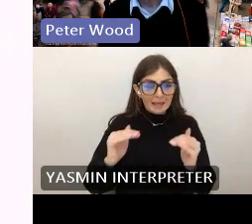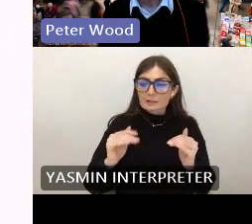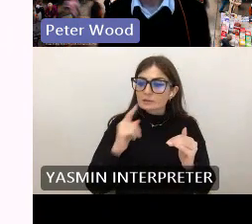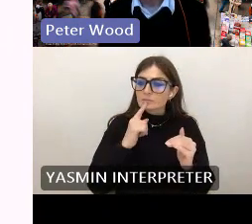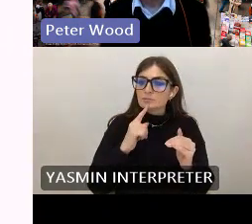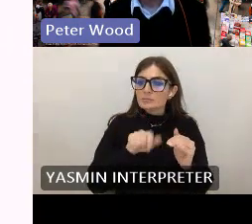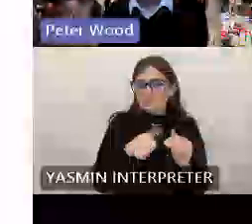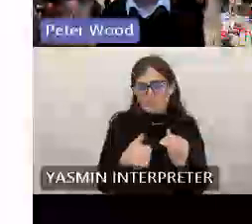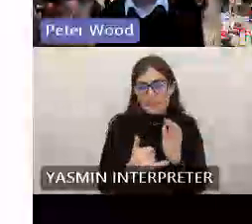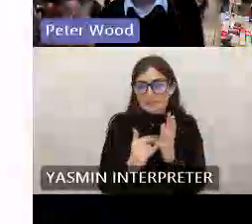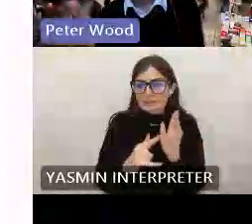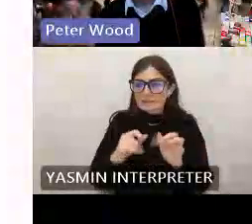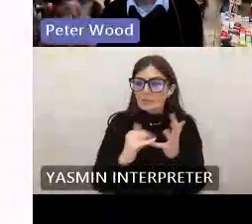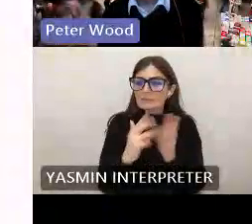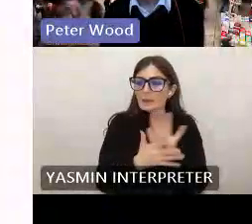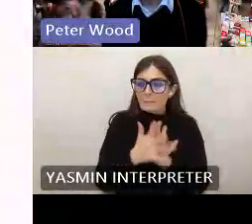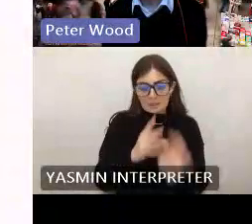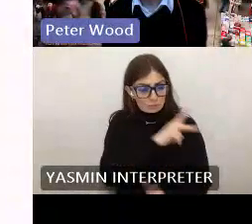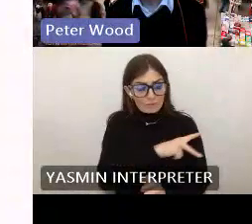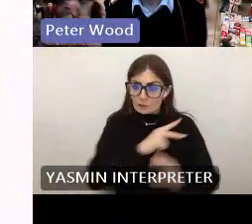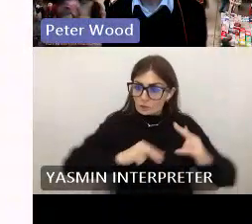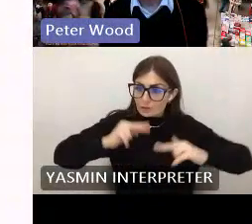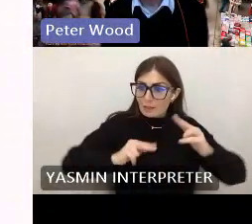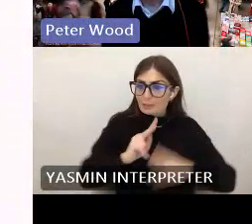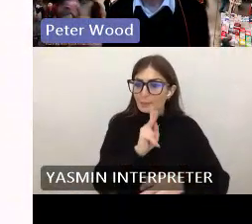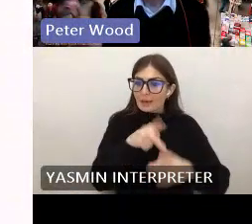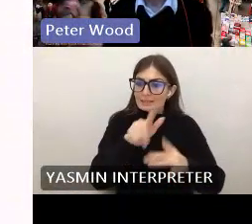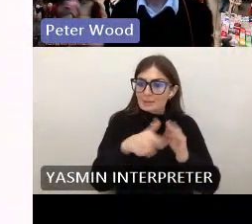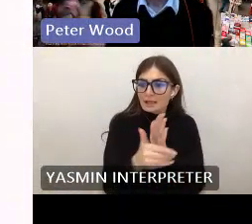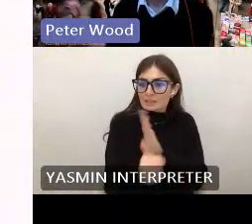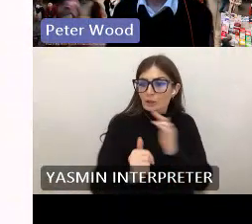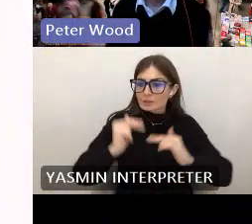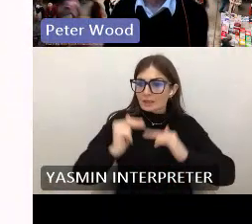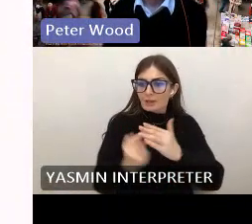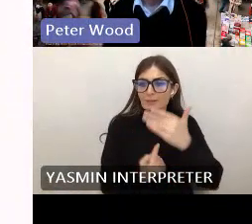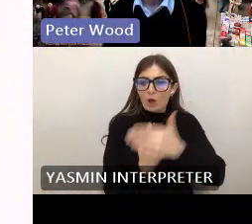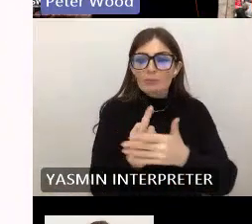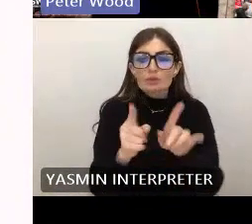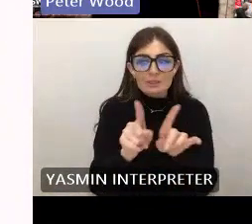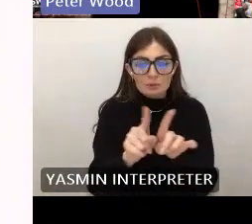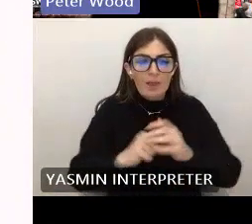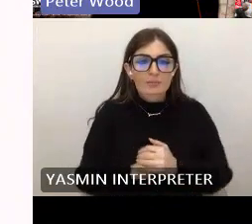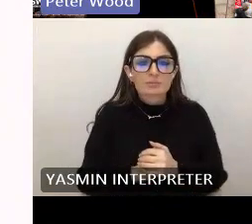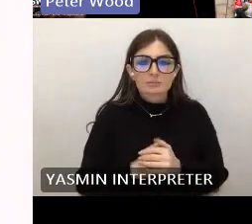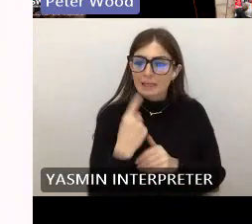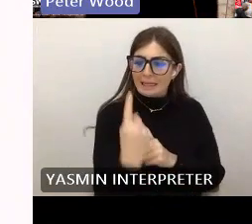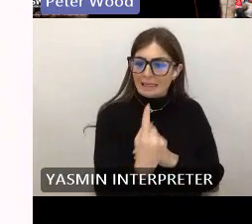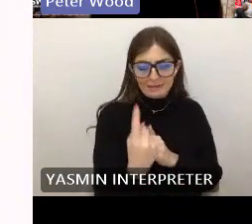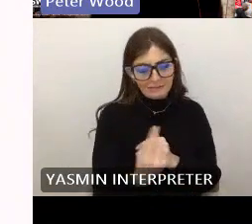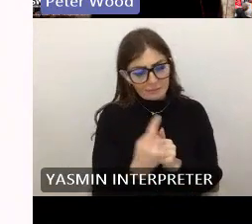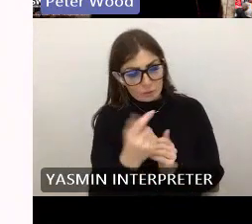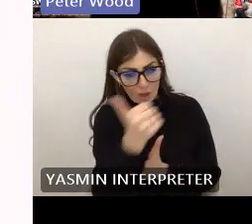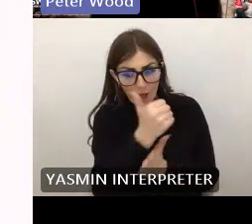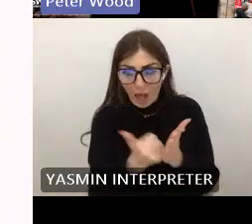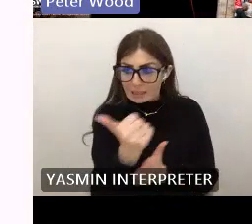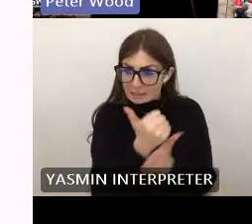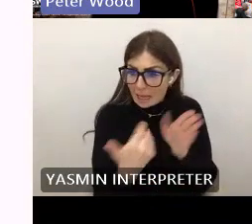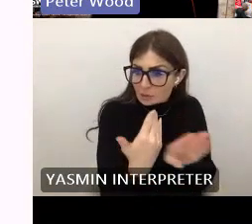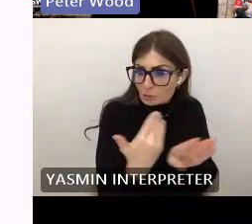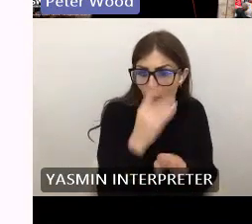that supports professional development and participation in skills and development opportunities. Individual artists and arts workers can apply for